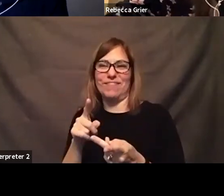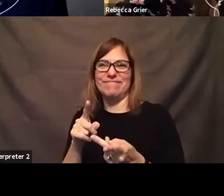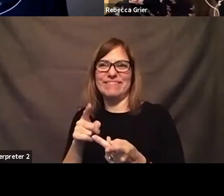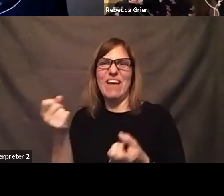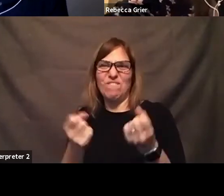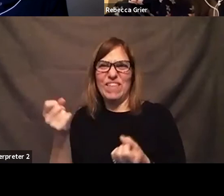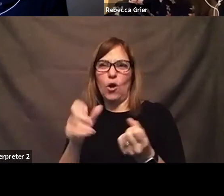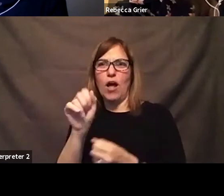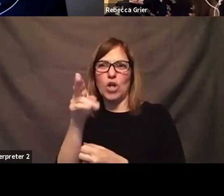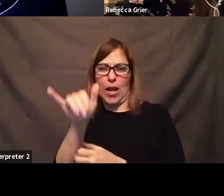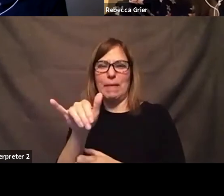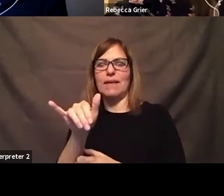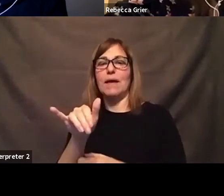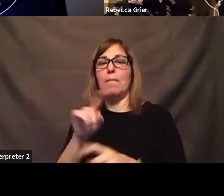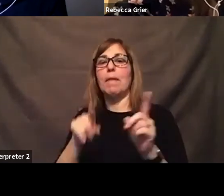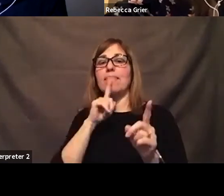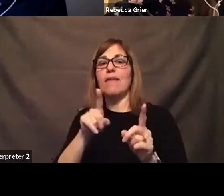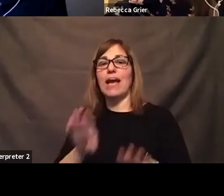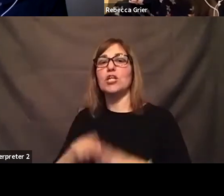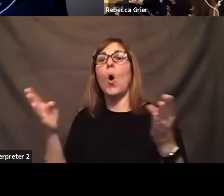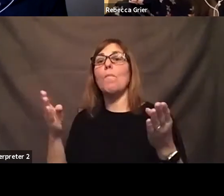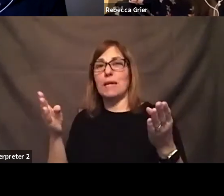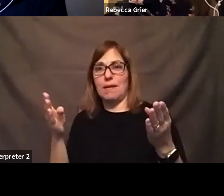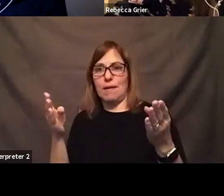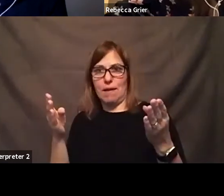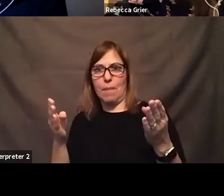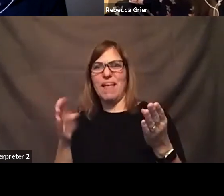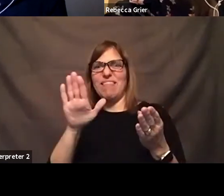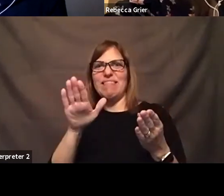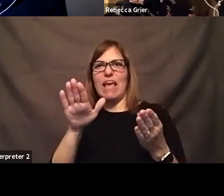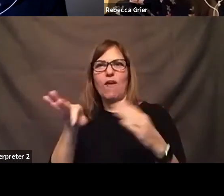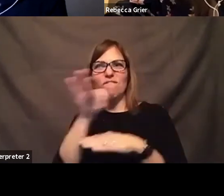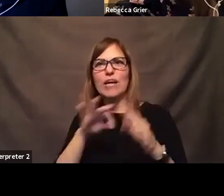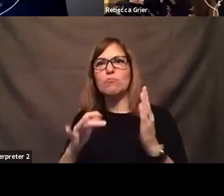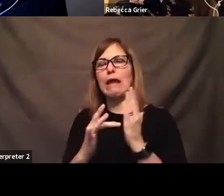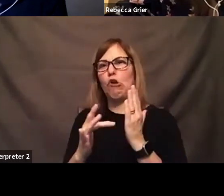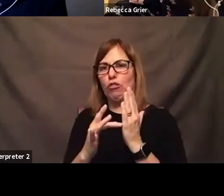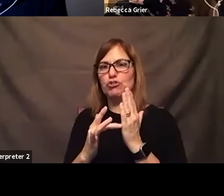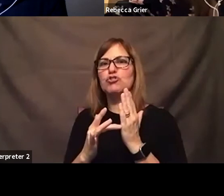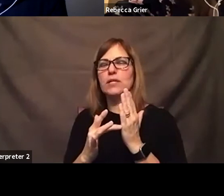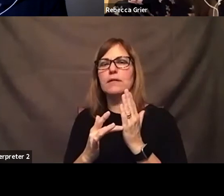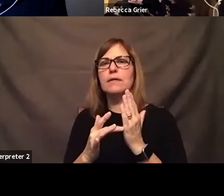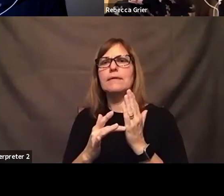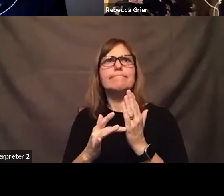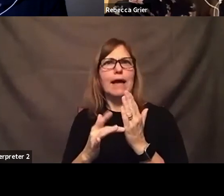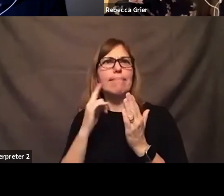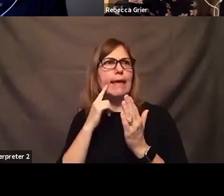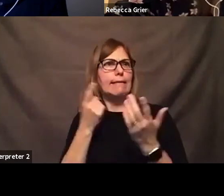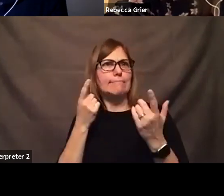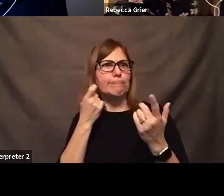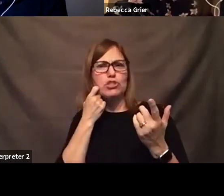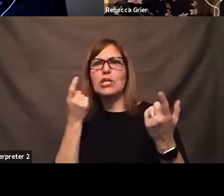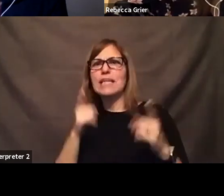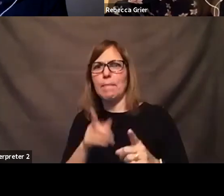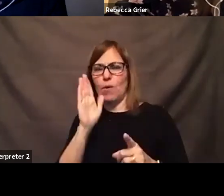But they have actually opened up their field test today, either today or yesterday. They announced that they're going to let people start, who are